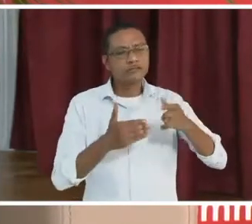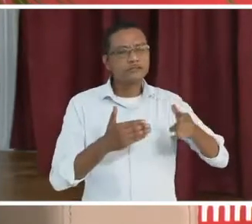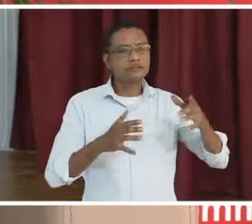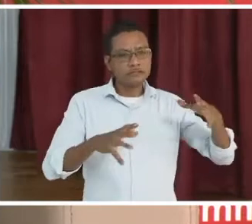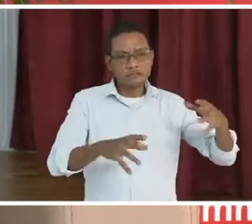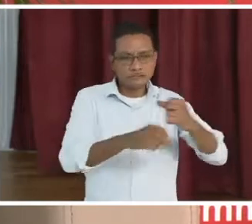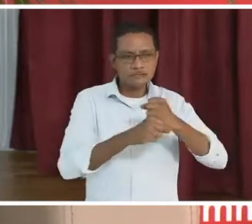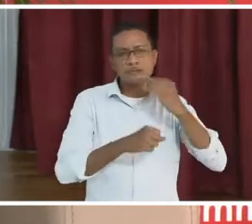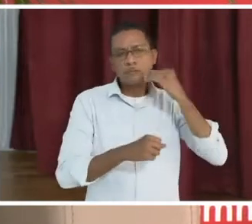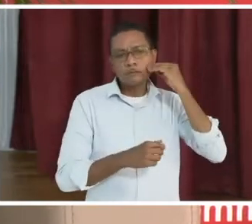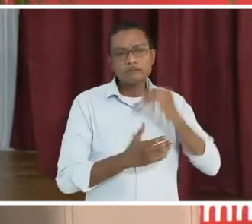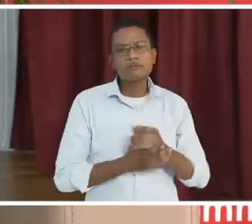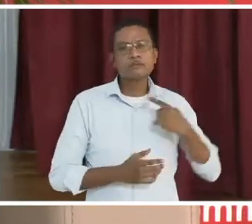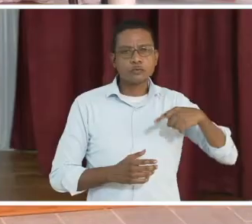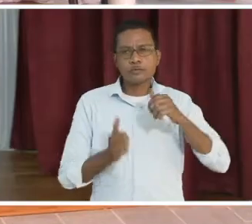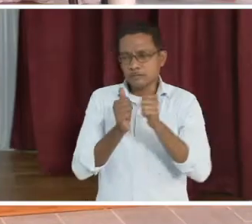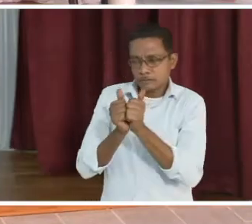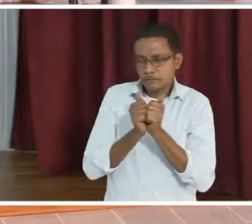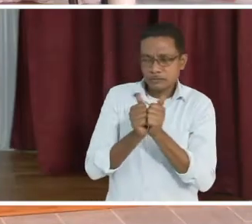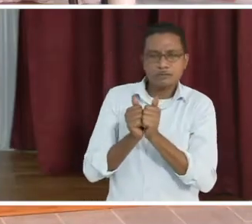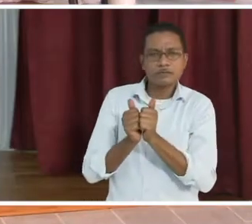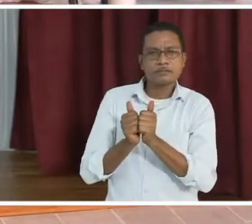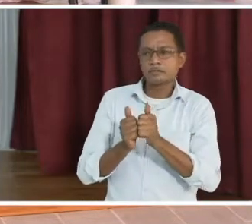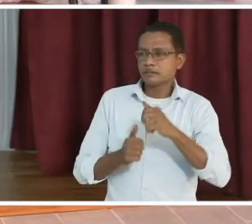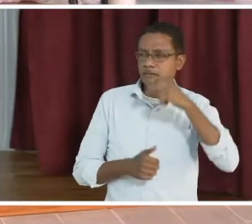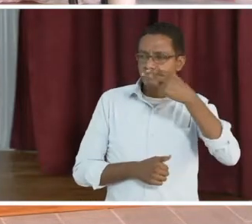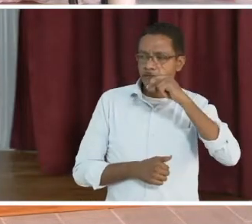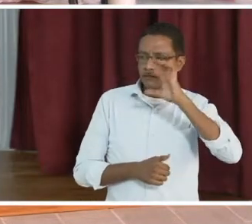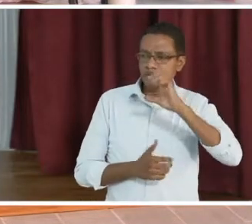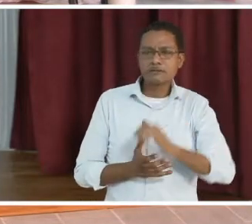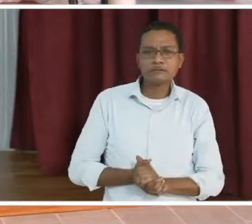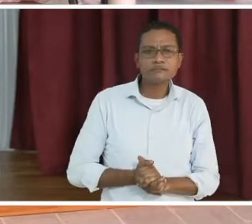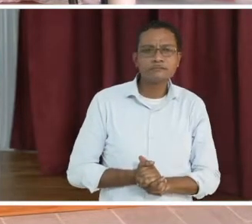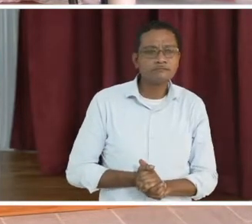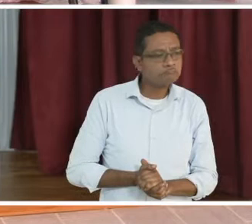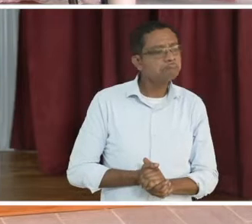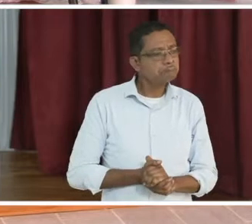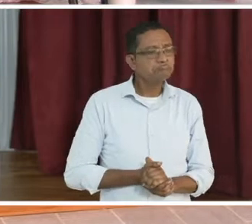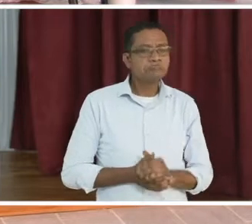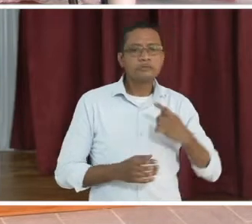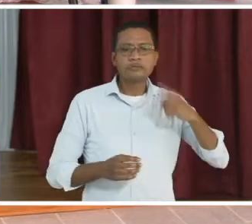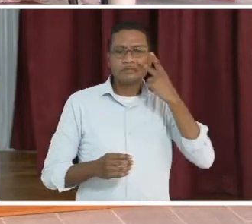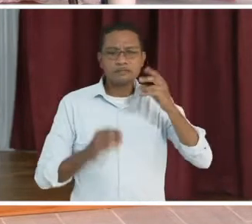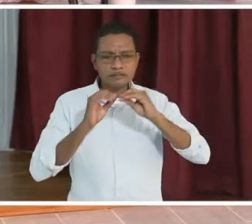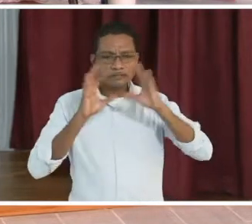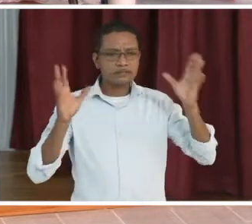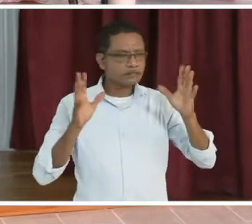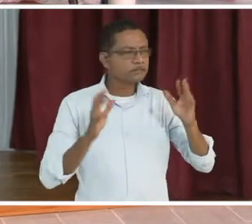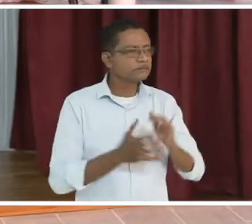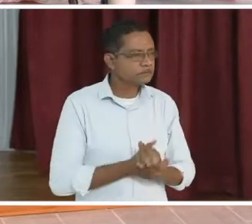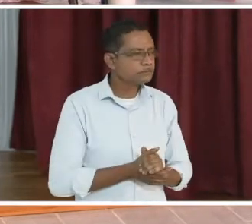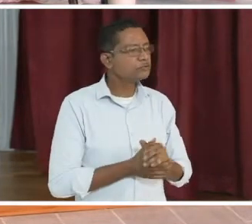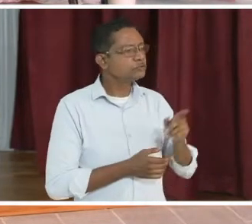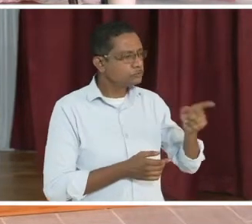HDC. Beautiful. So now that we are clear that you have functions outside of each other, because you do work with other financial